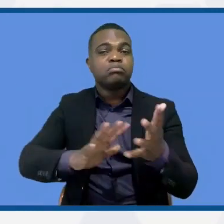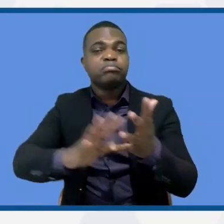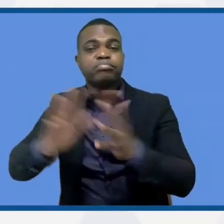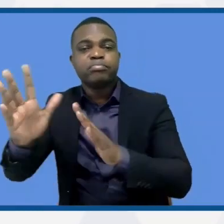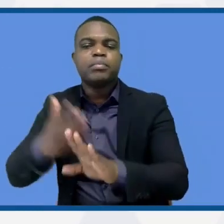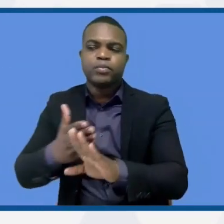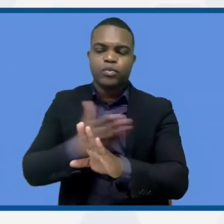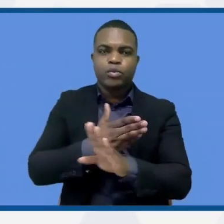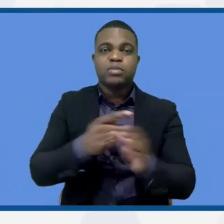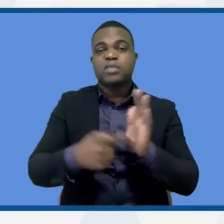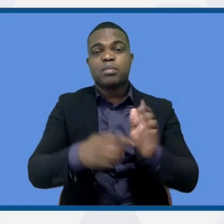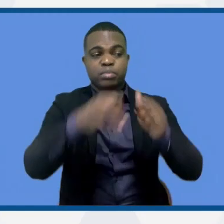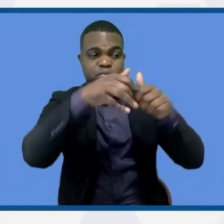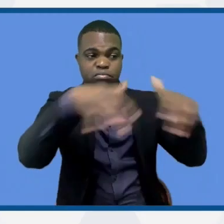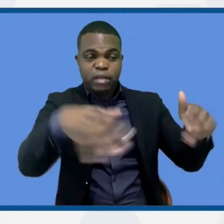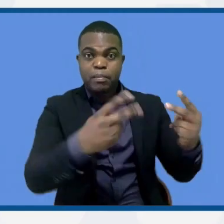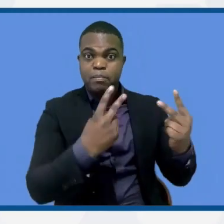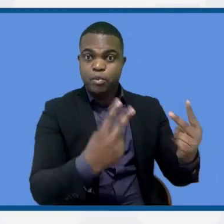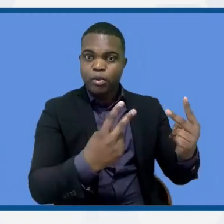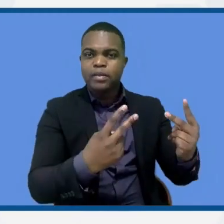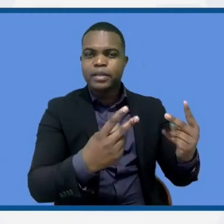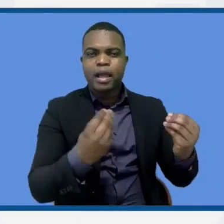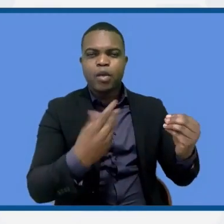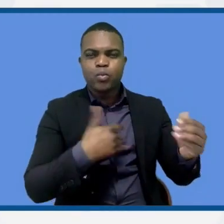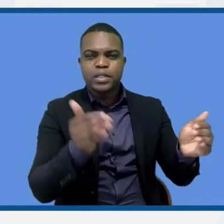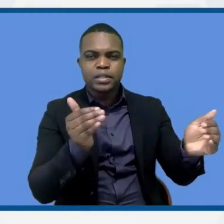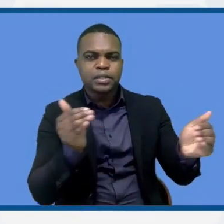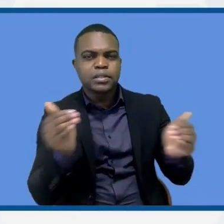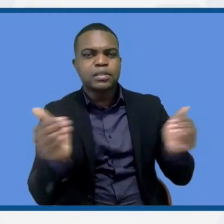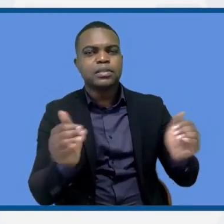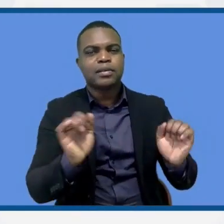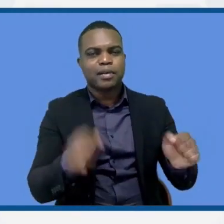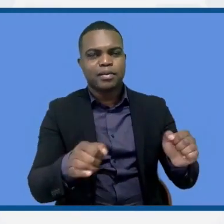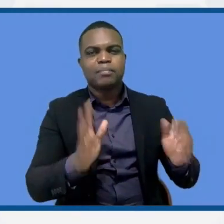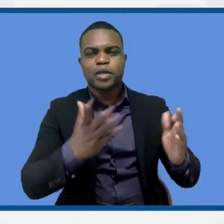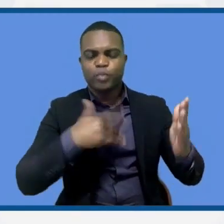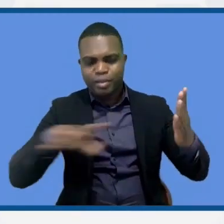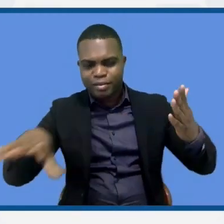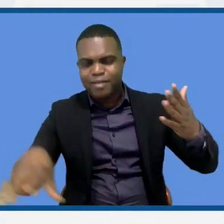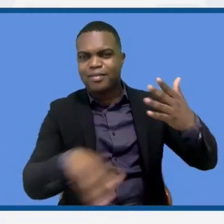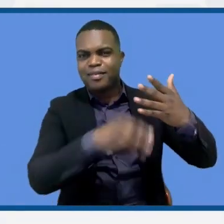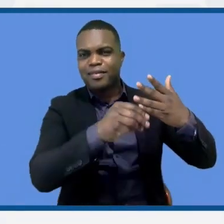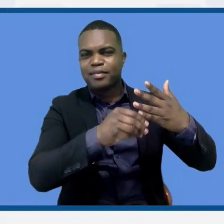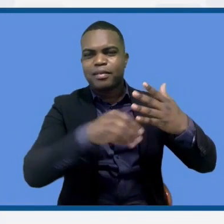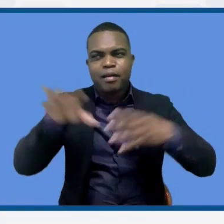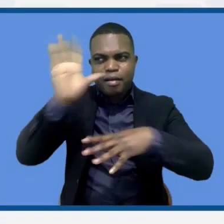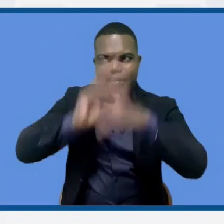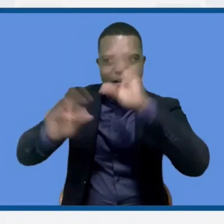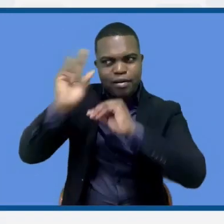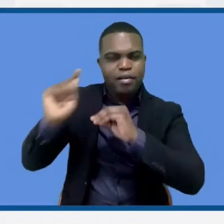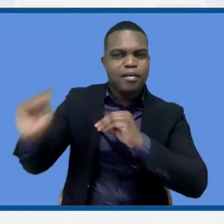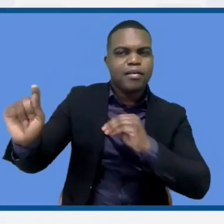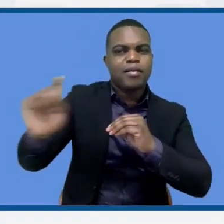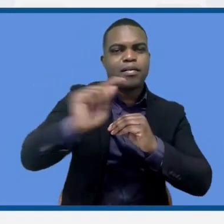conceptual learning into common metrics that help in decision making. And so this